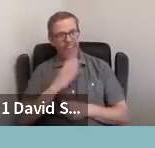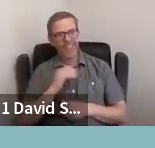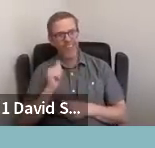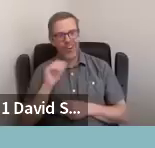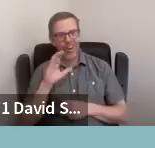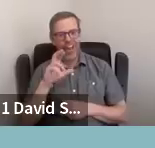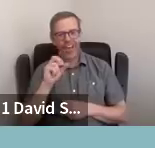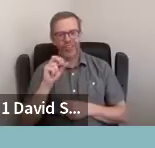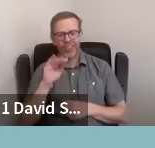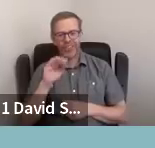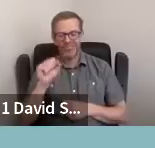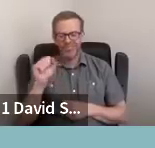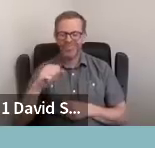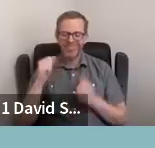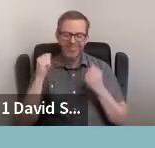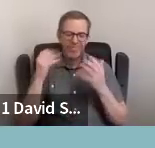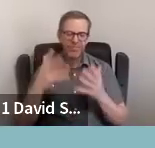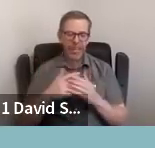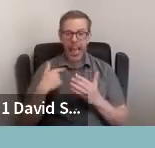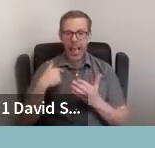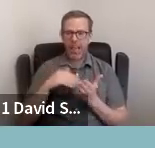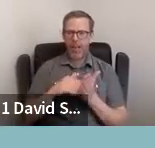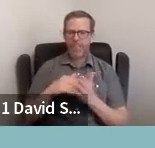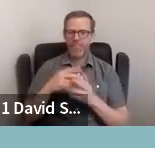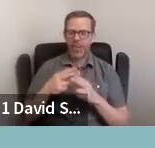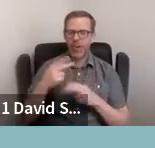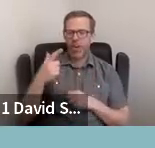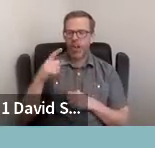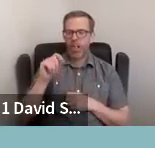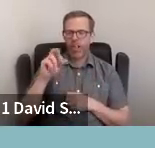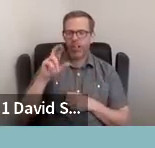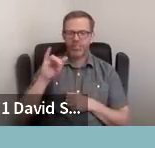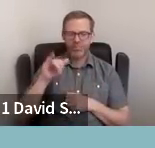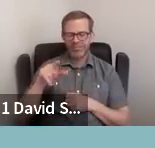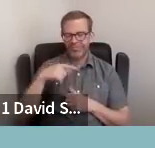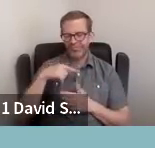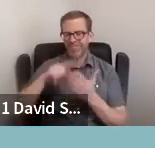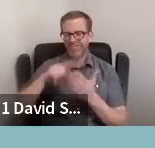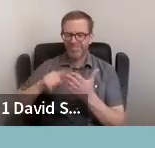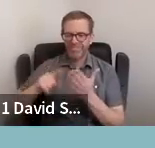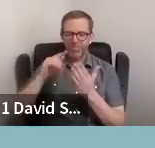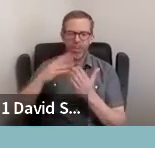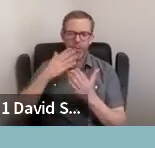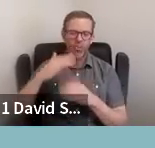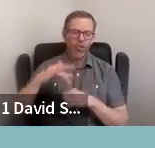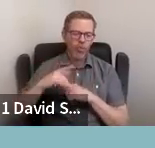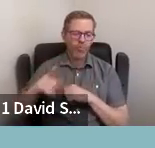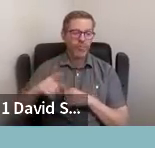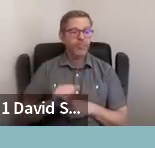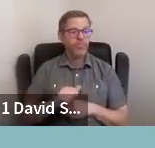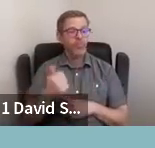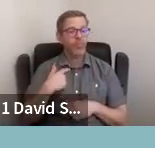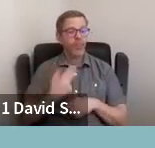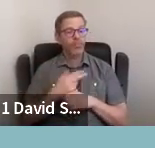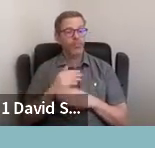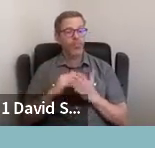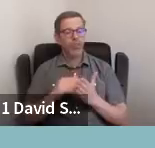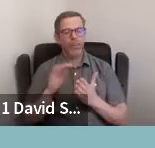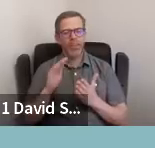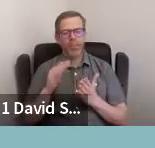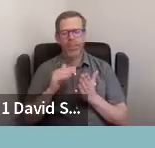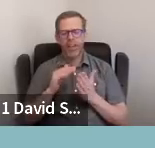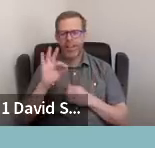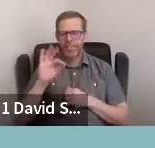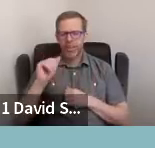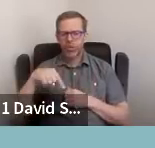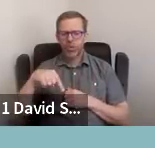many acronyms. I still frequently refer to the glossary. It's a great reference. The other reference I use all the time is our frequently asked